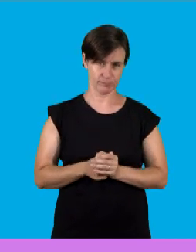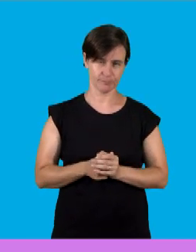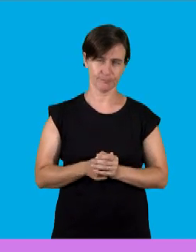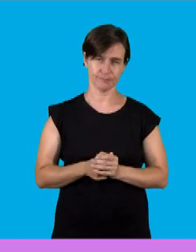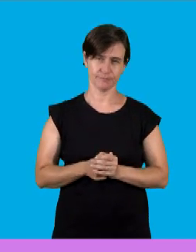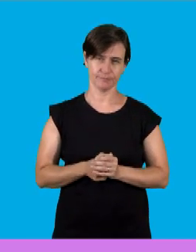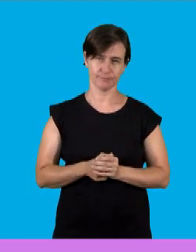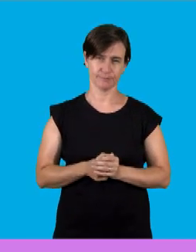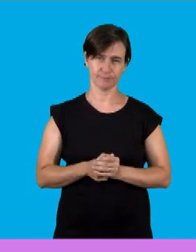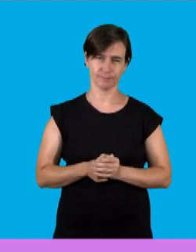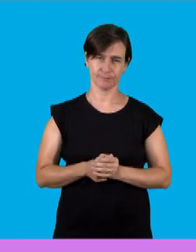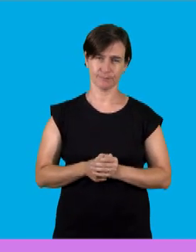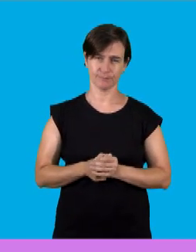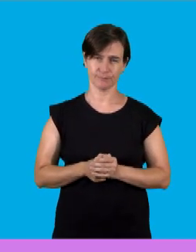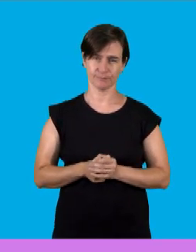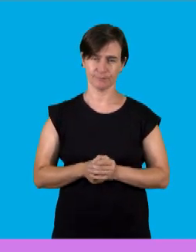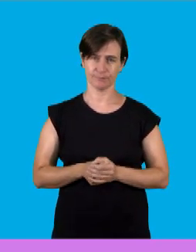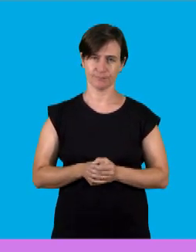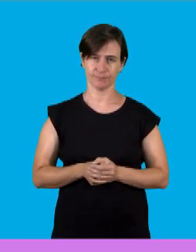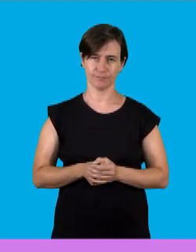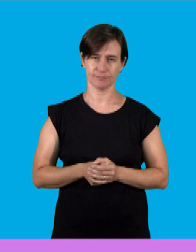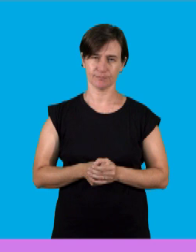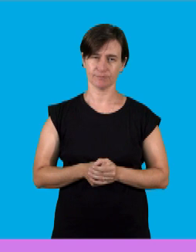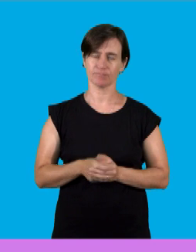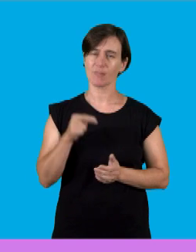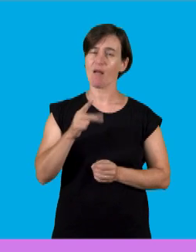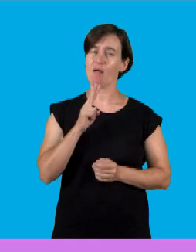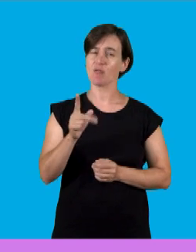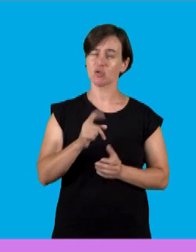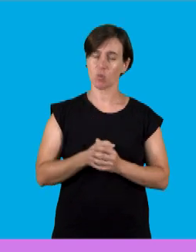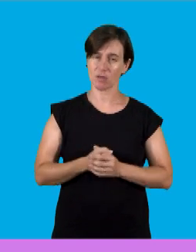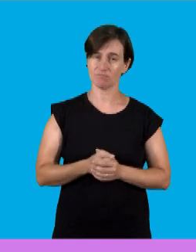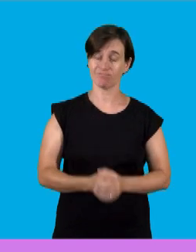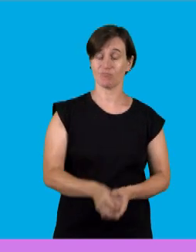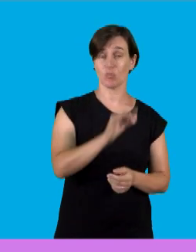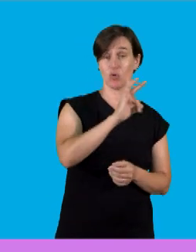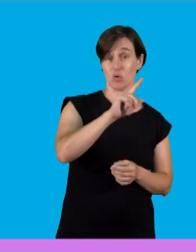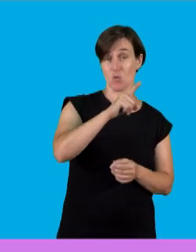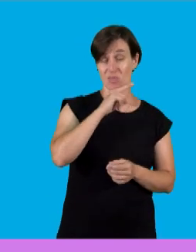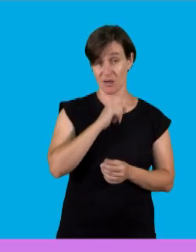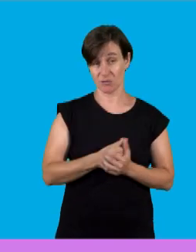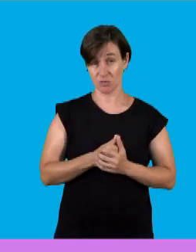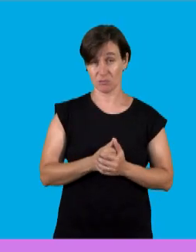383,360 rand and 73 cents divided by 12, I'll get an amount of